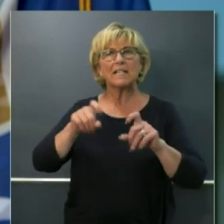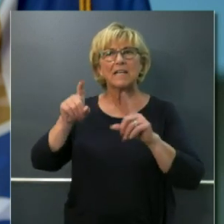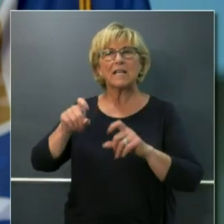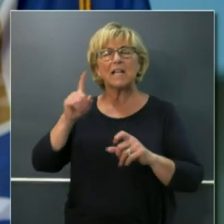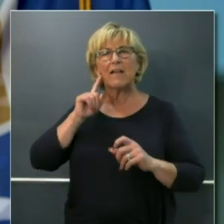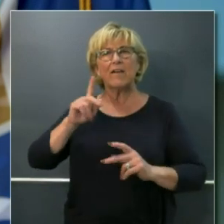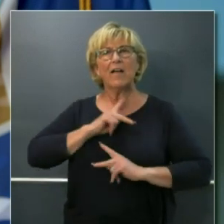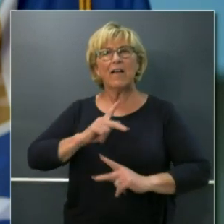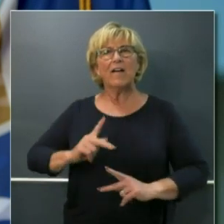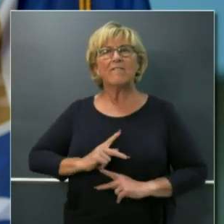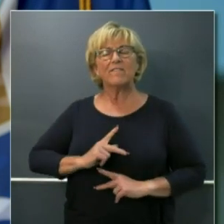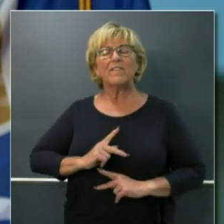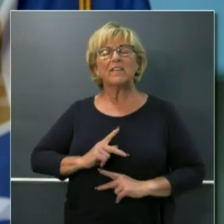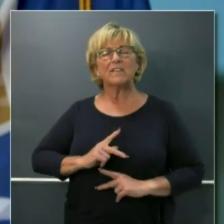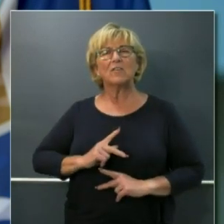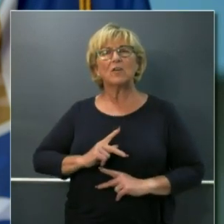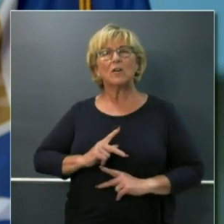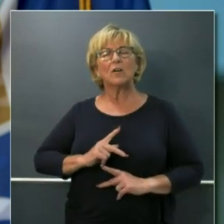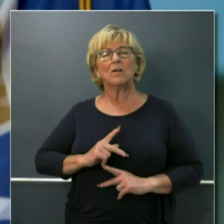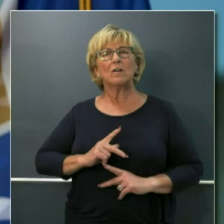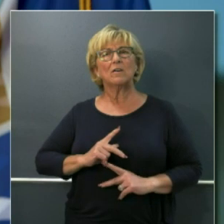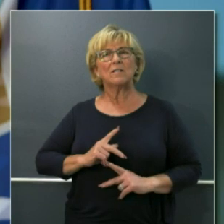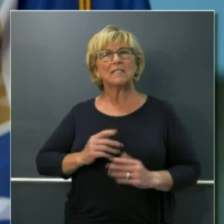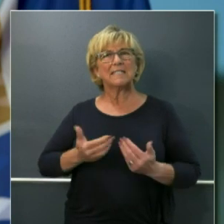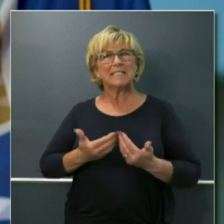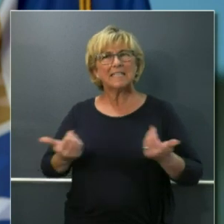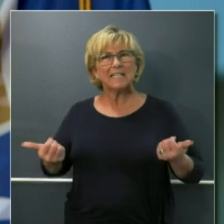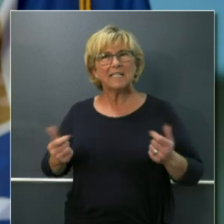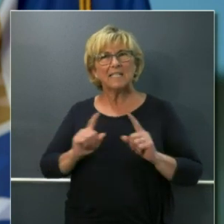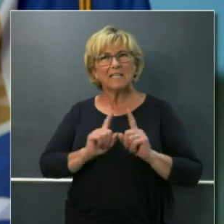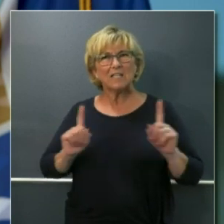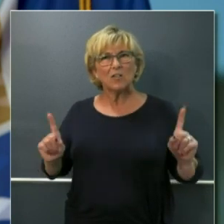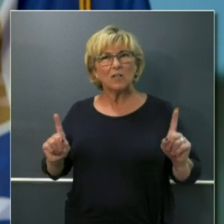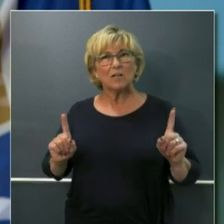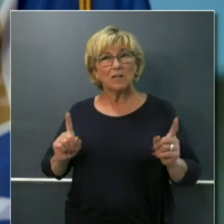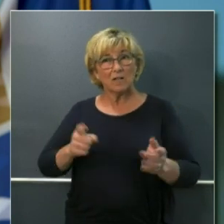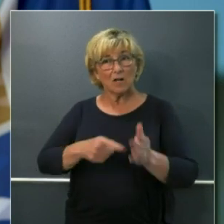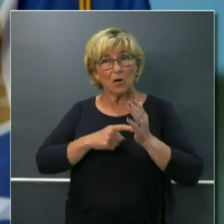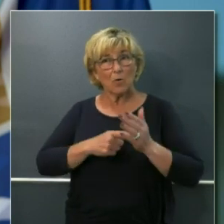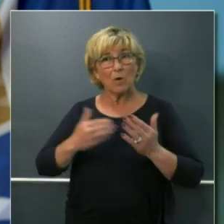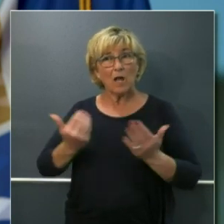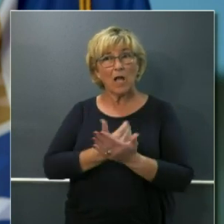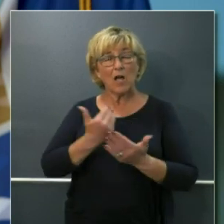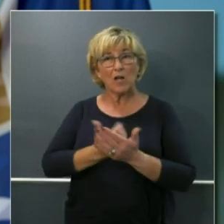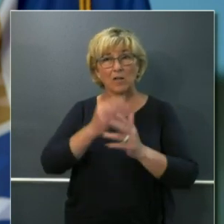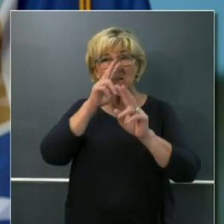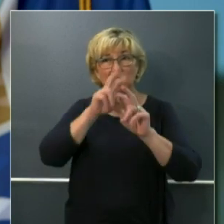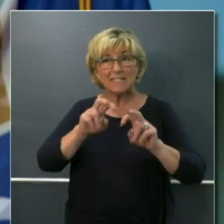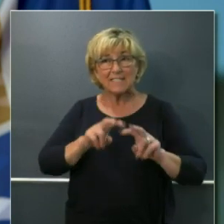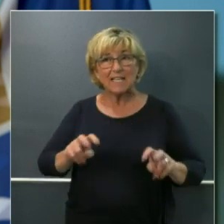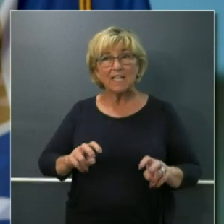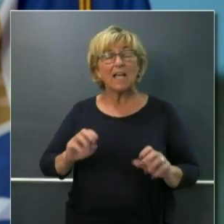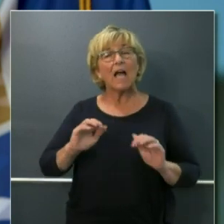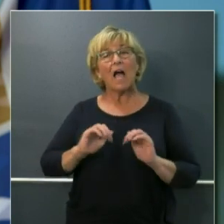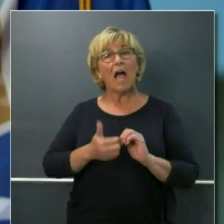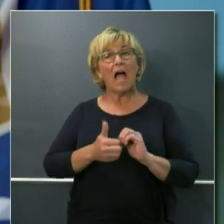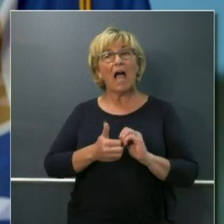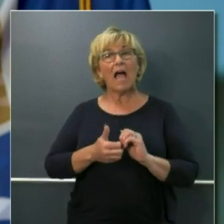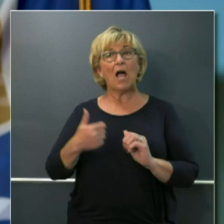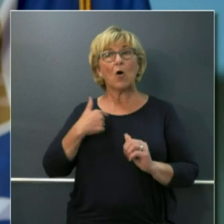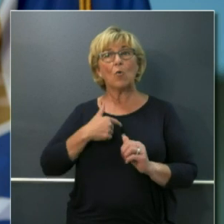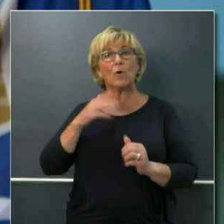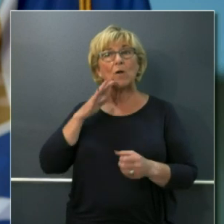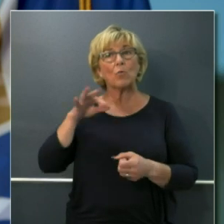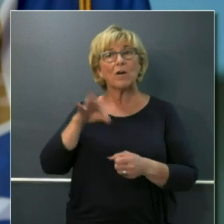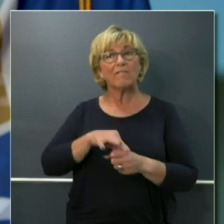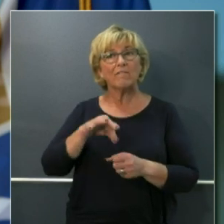presence. But what do you think on this one? I mean, does the pandemic require a new assessment of this, of legislative business